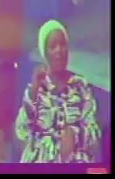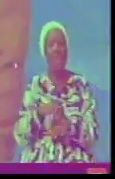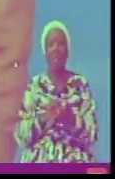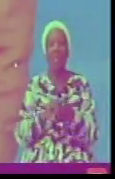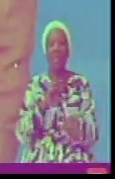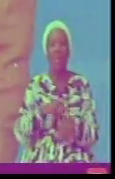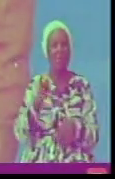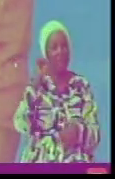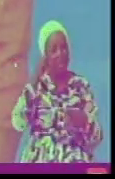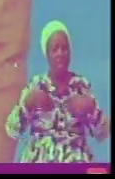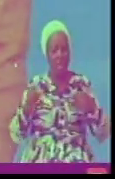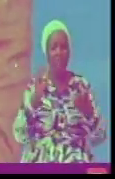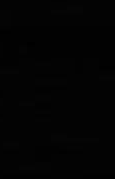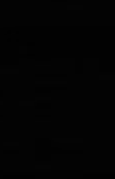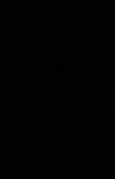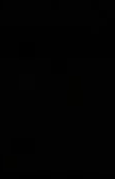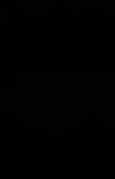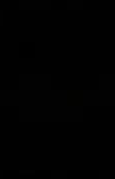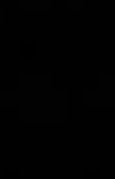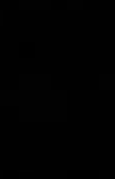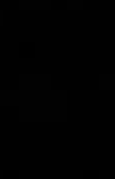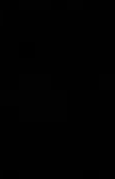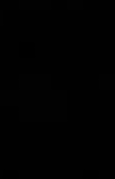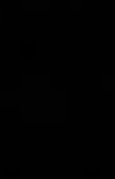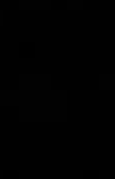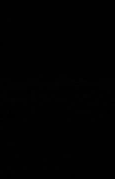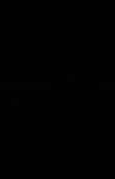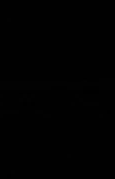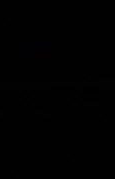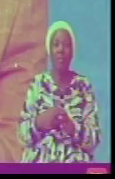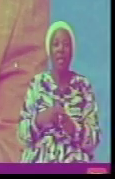at that time. He's healing.